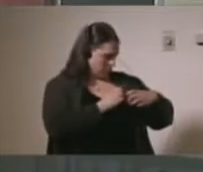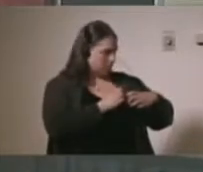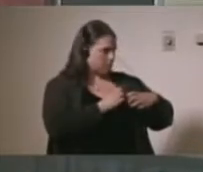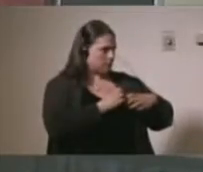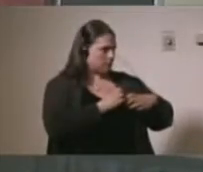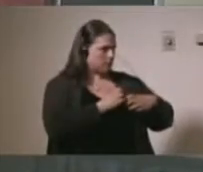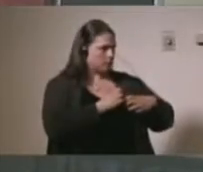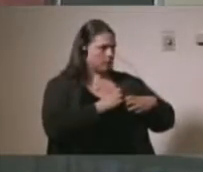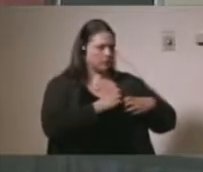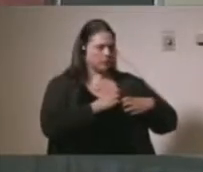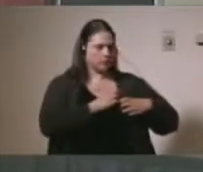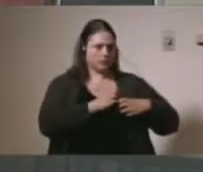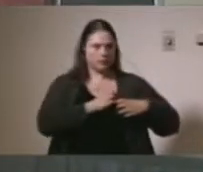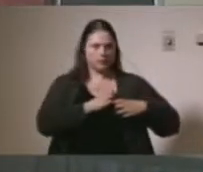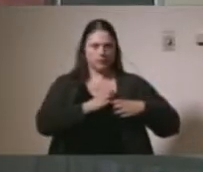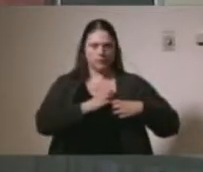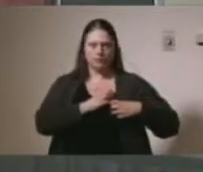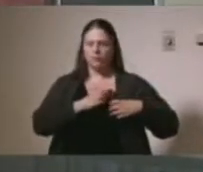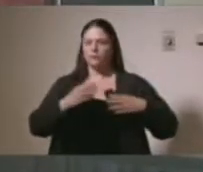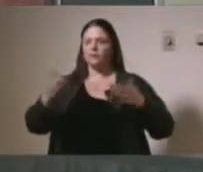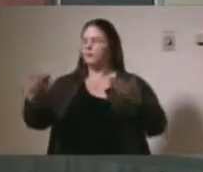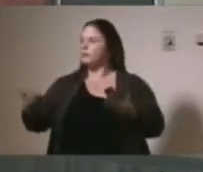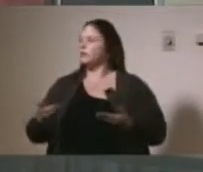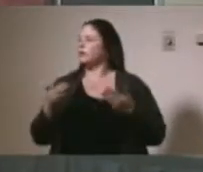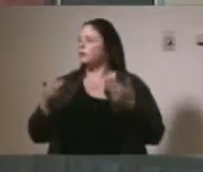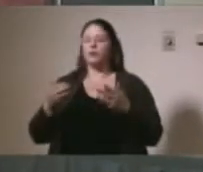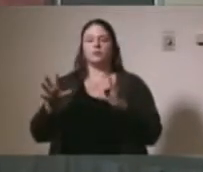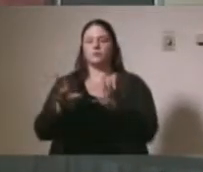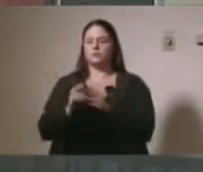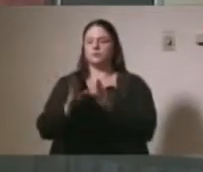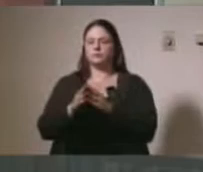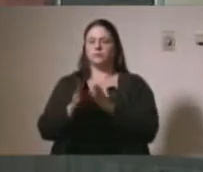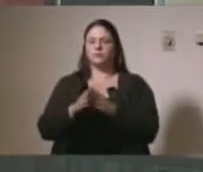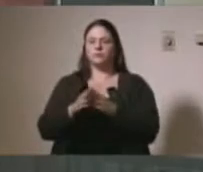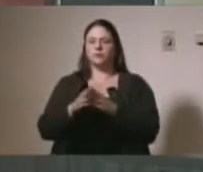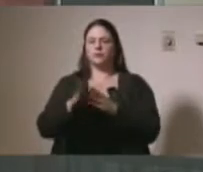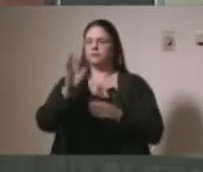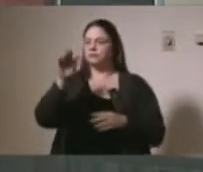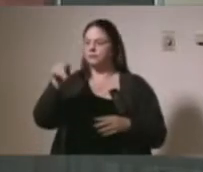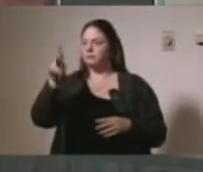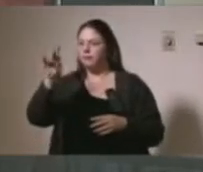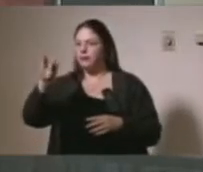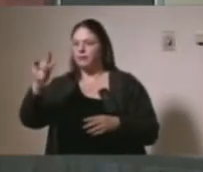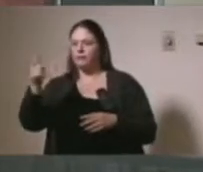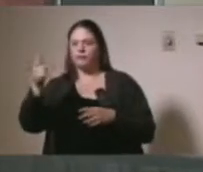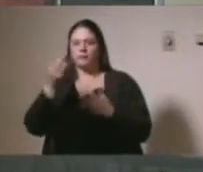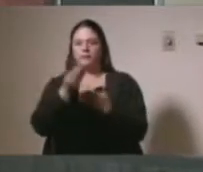to this symposium on banking and financial services.